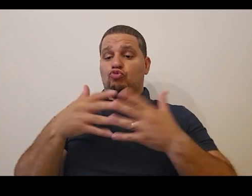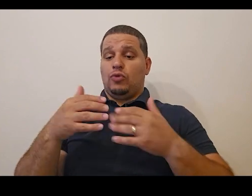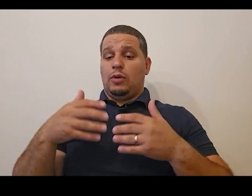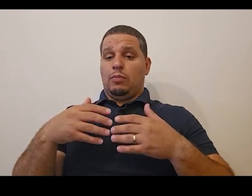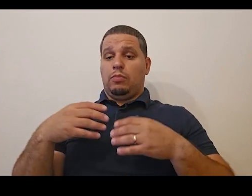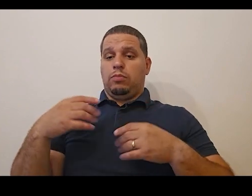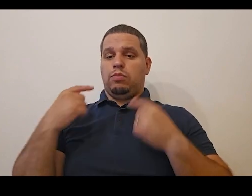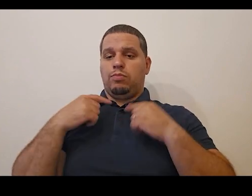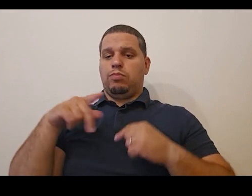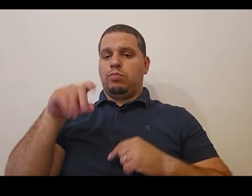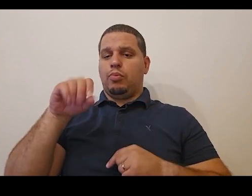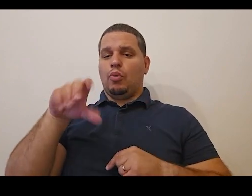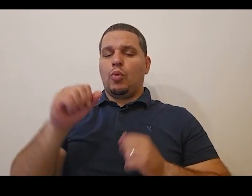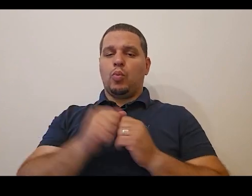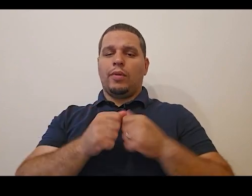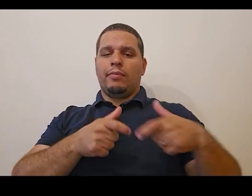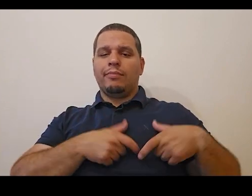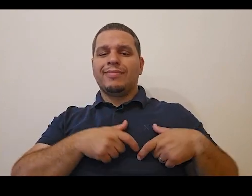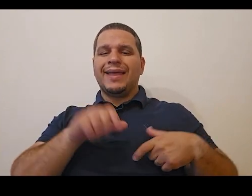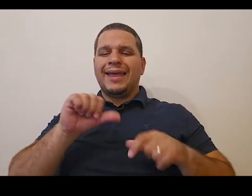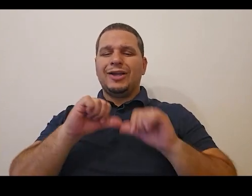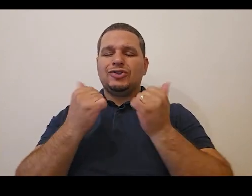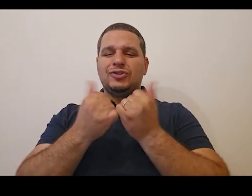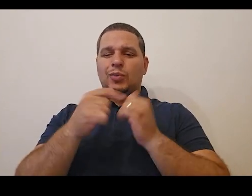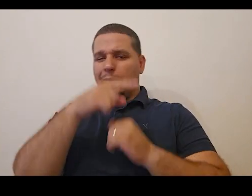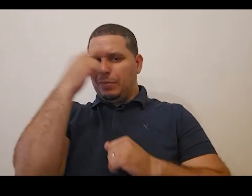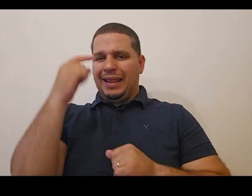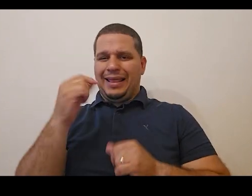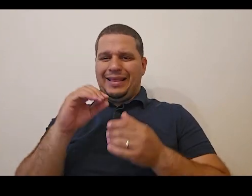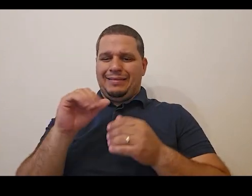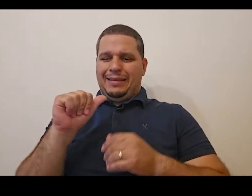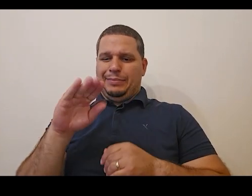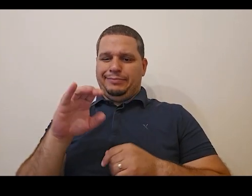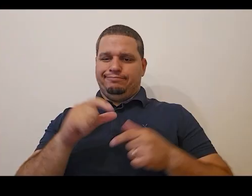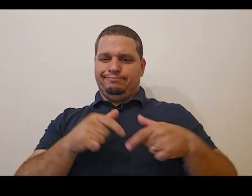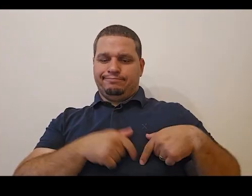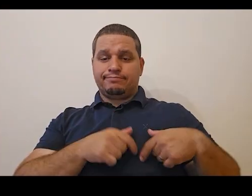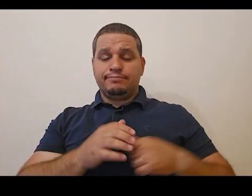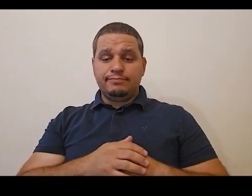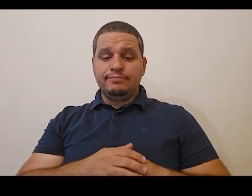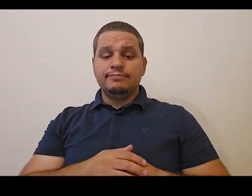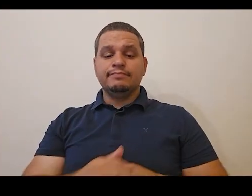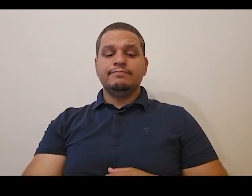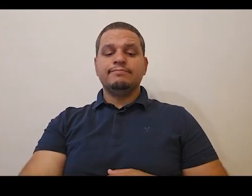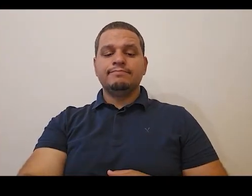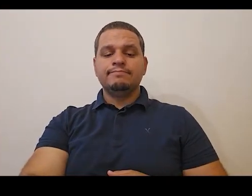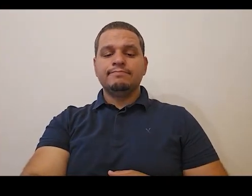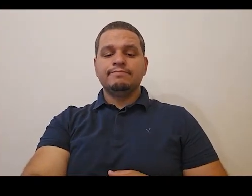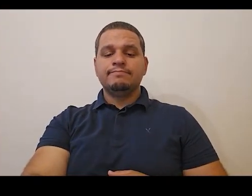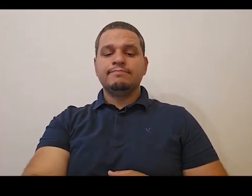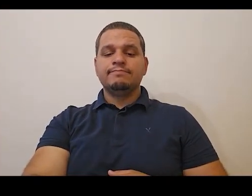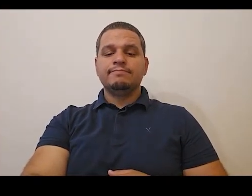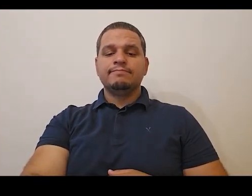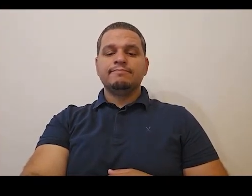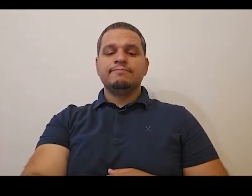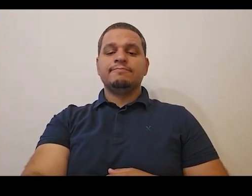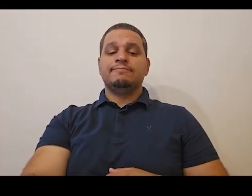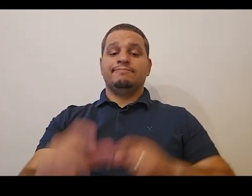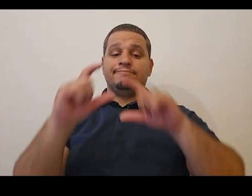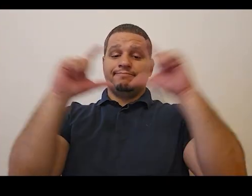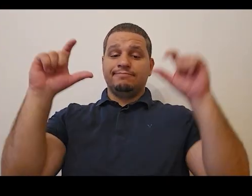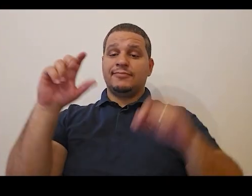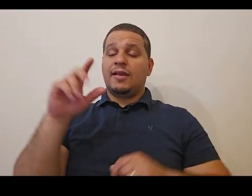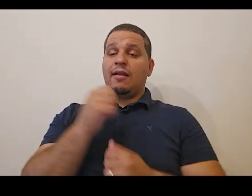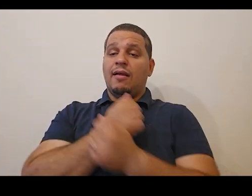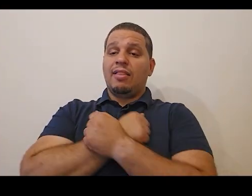the logo of the agency in black letters on my left. Today we gather under the banner Love Unites